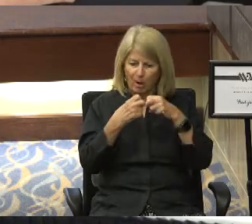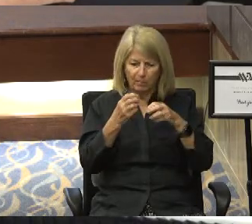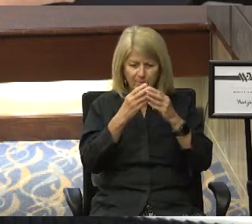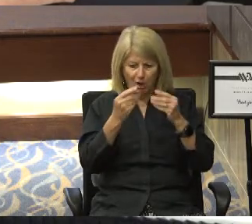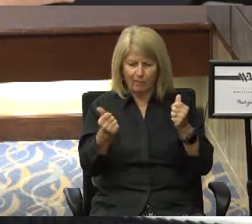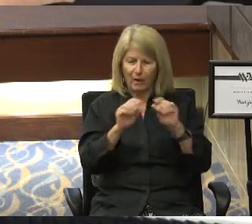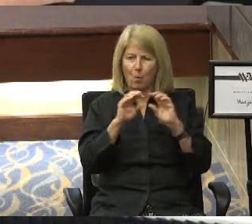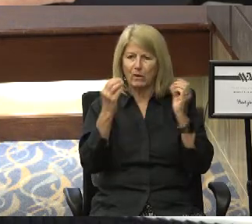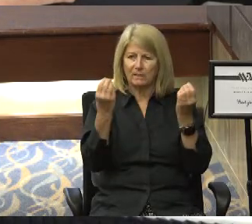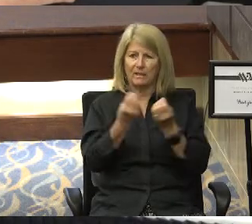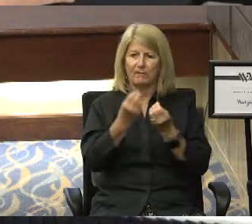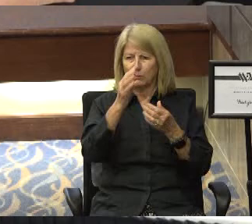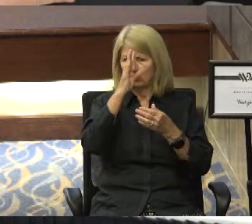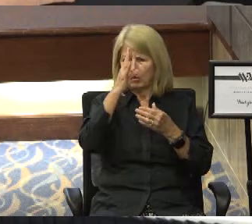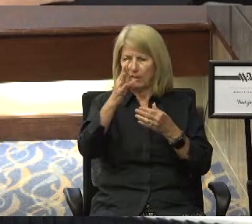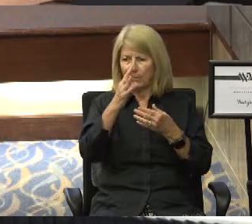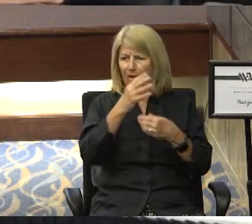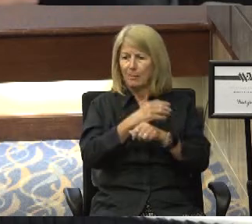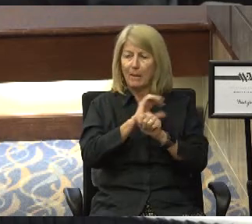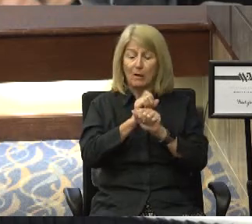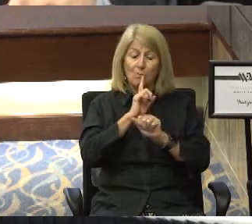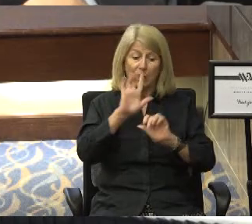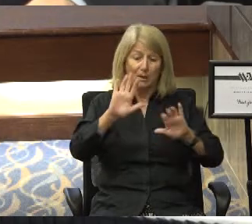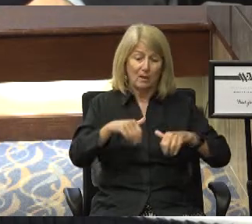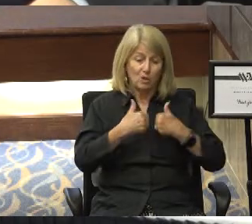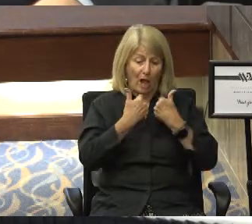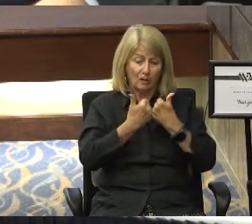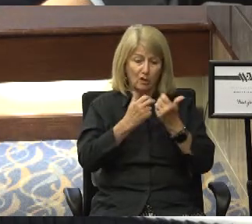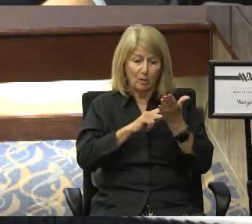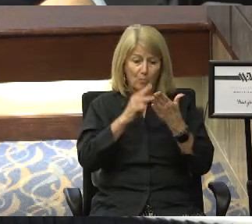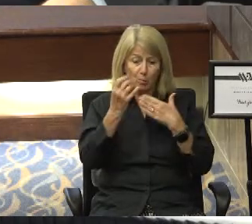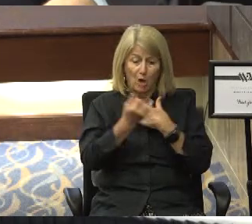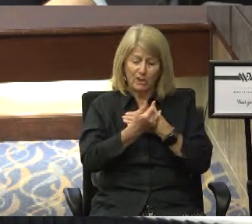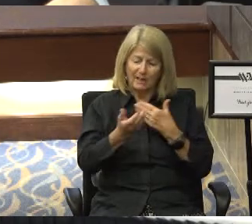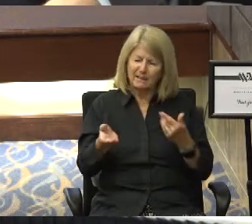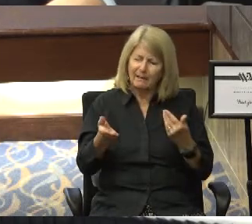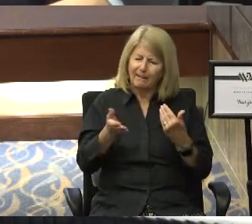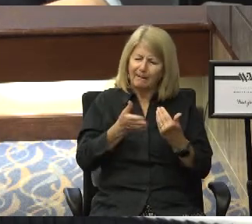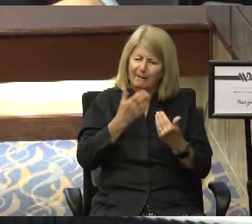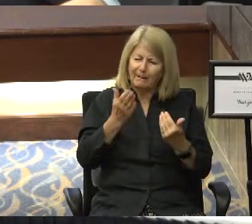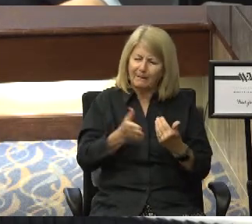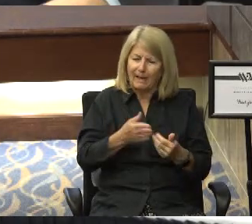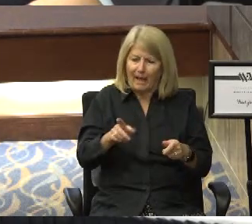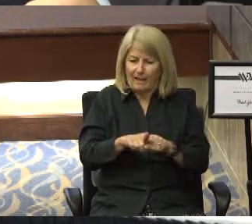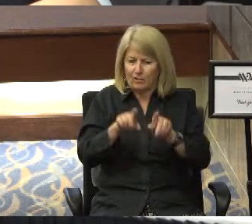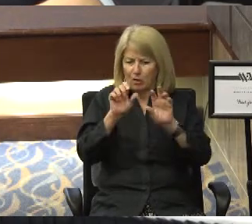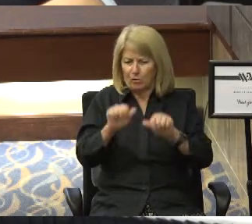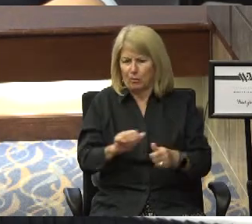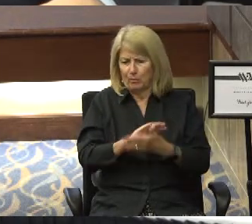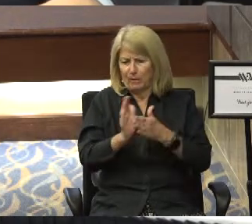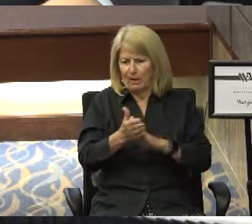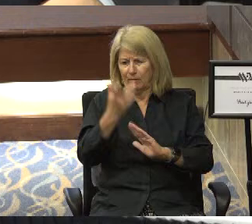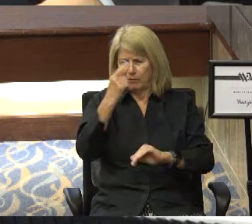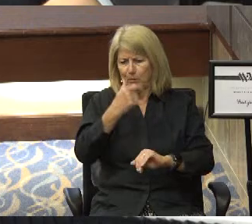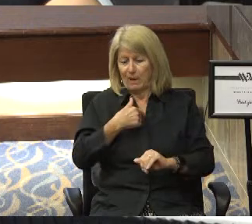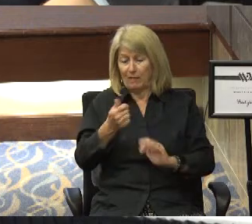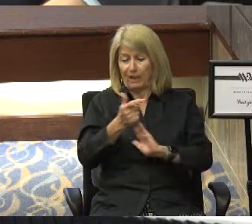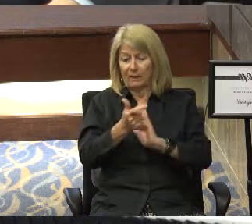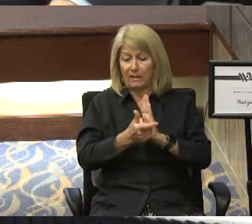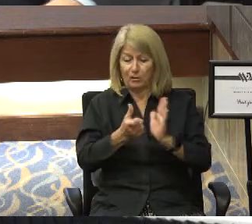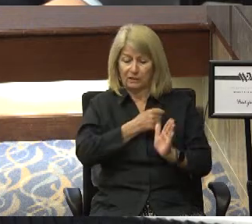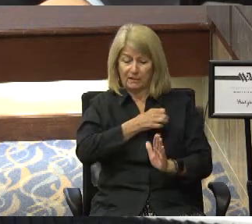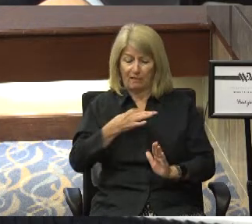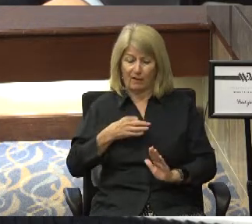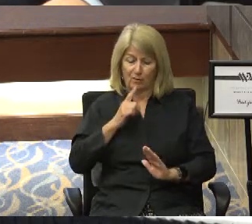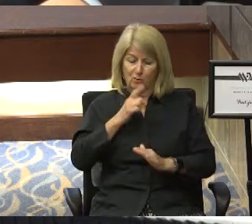and creativity made a really challenging project as easy it could be for me and the legal staff. I